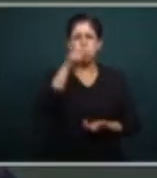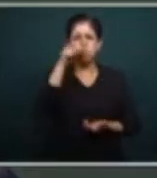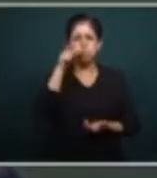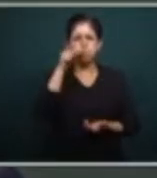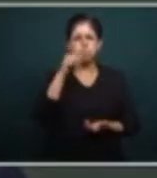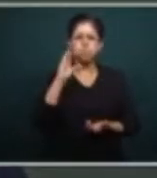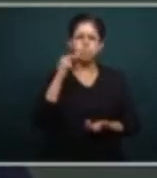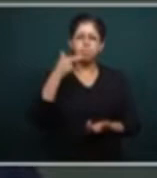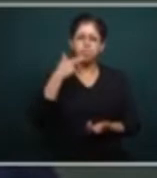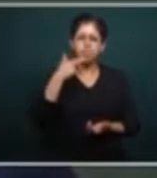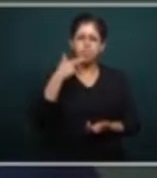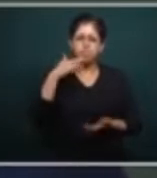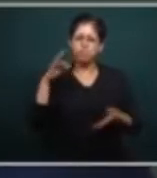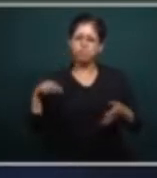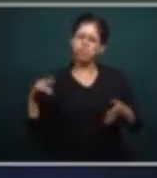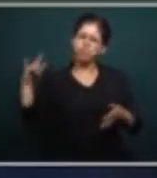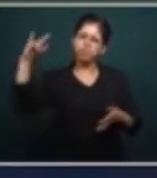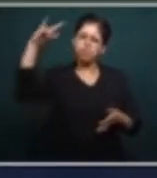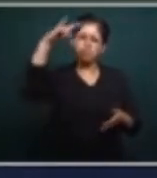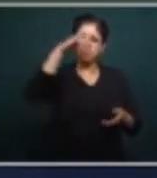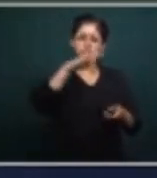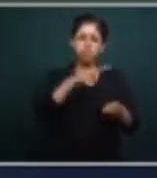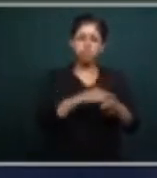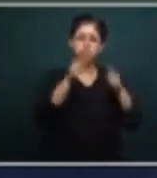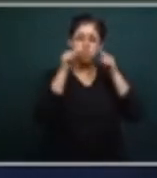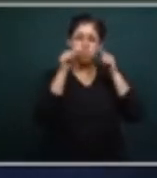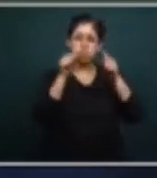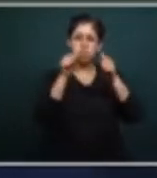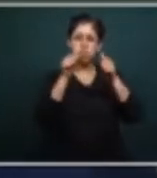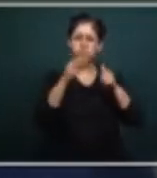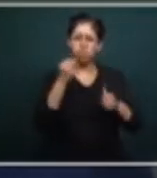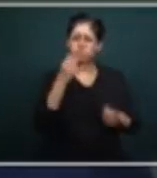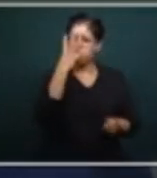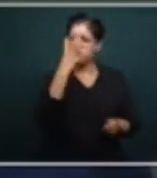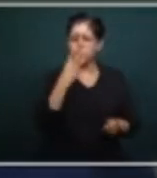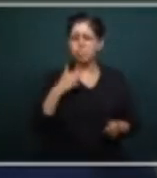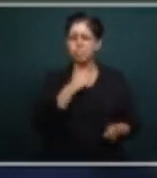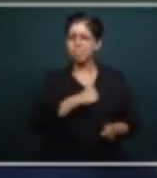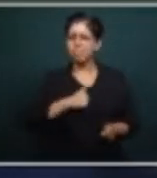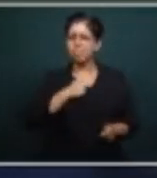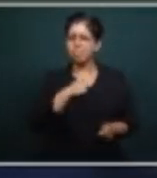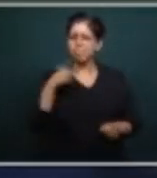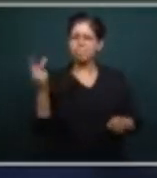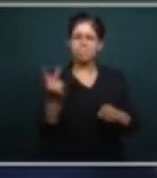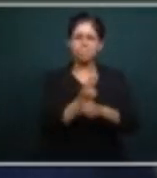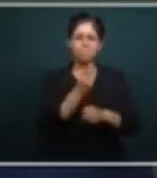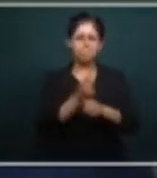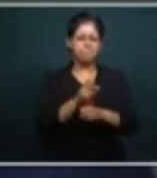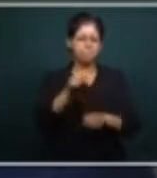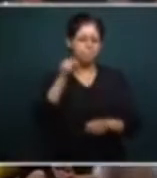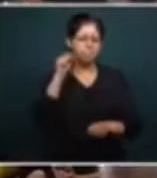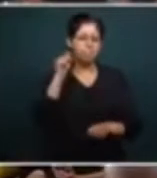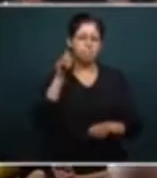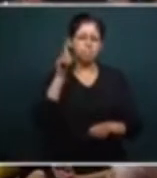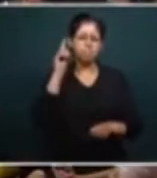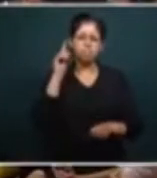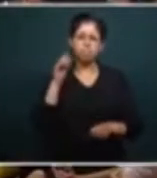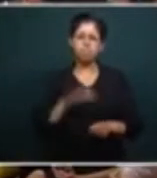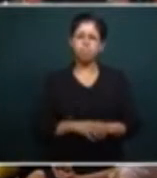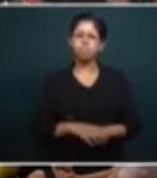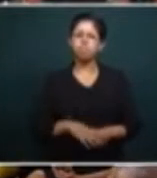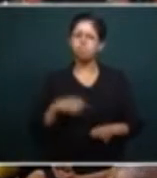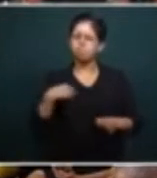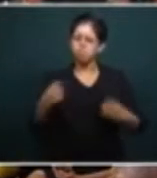in order to attend personally to this sad or lamentable process